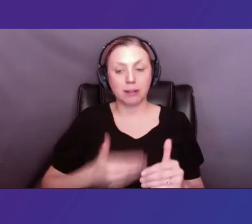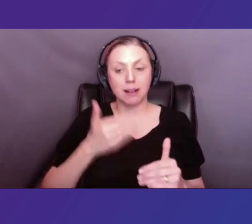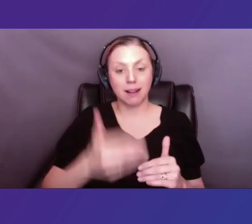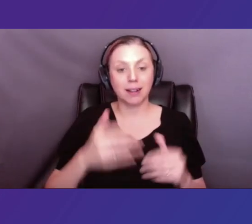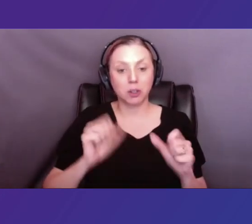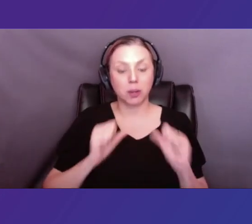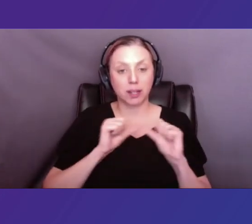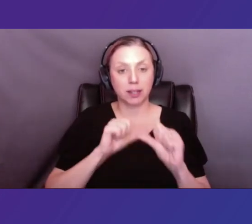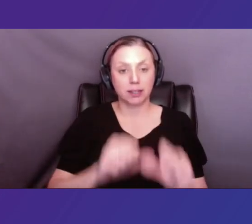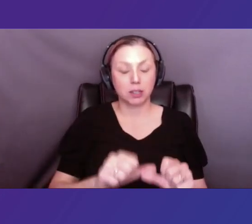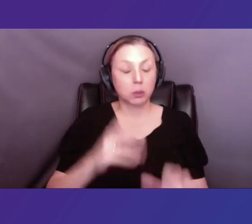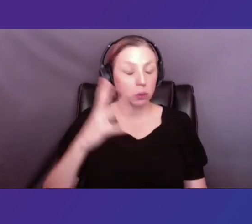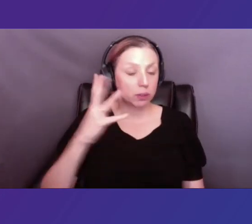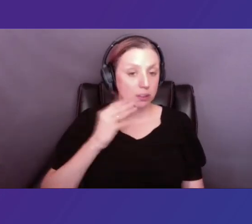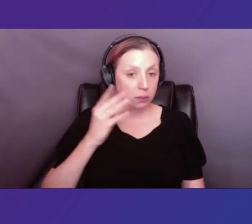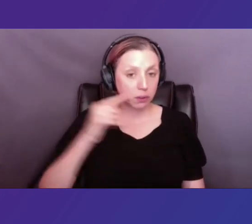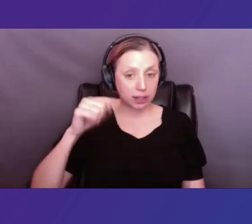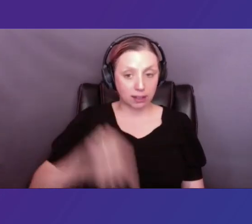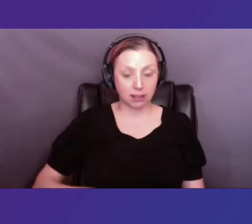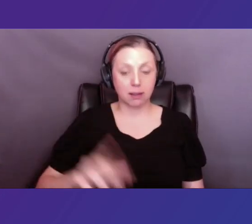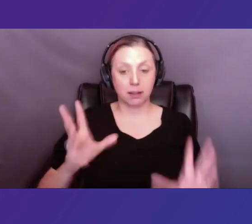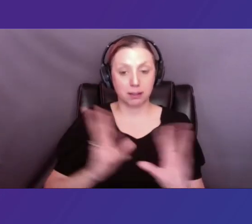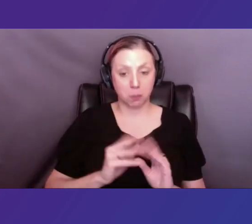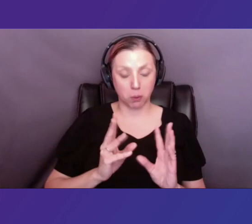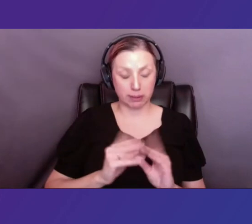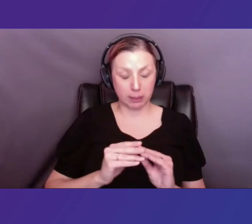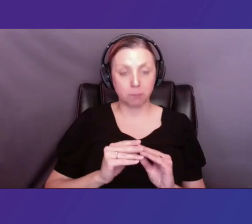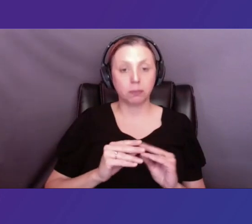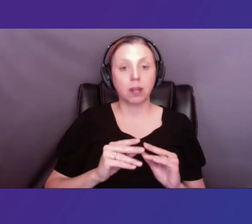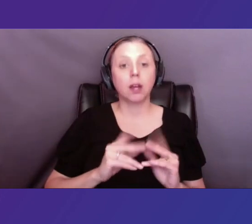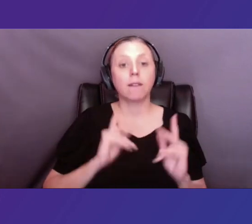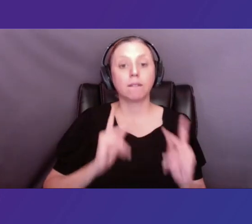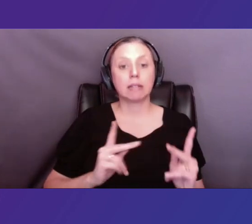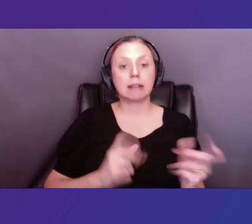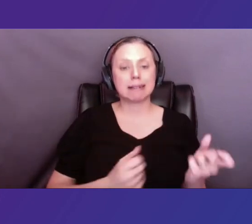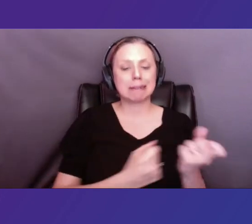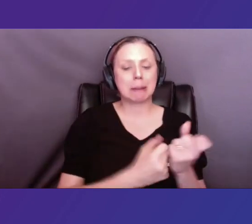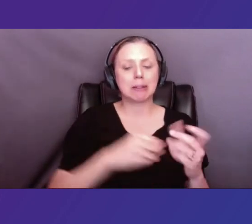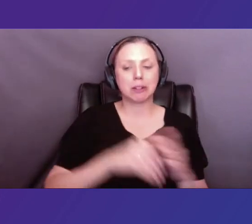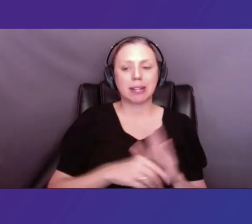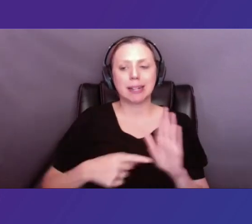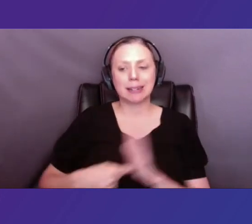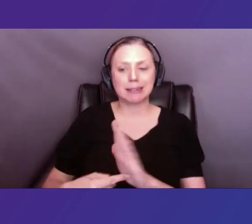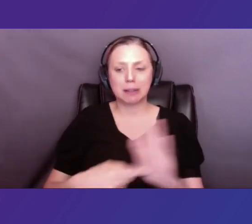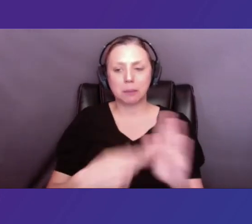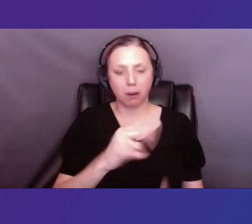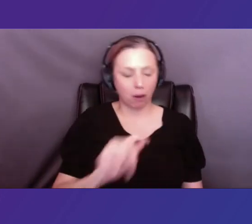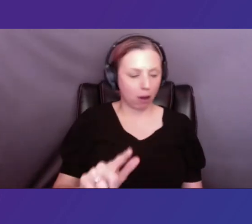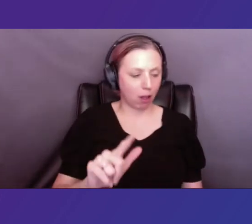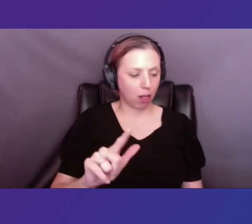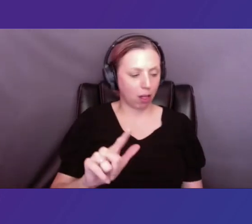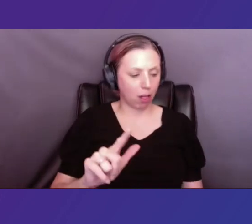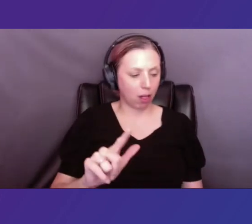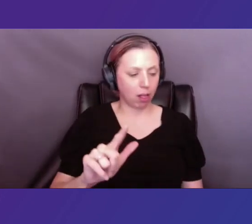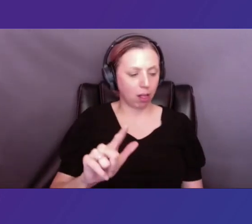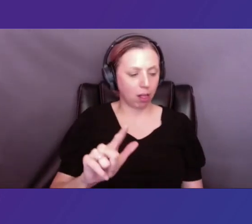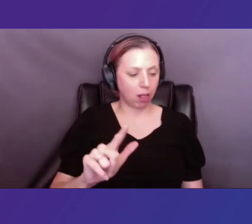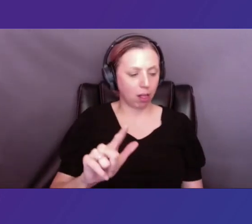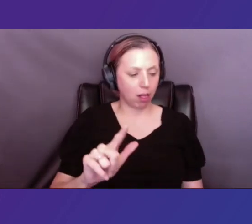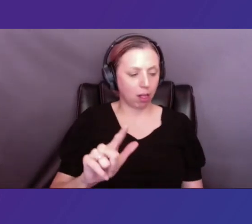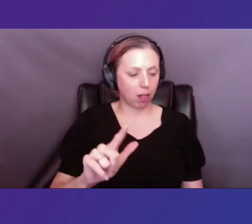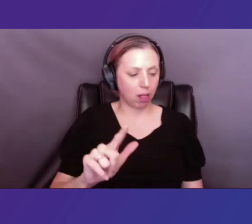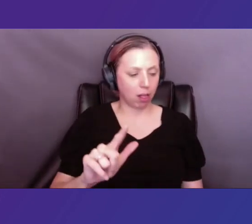continue to experience the symposium, visit our sponsors in the exhibitor hall, create virtual meetups and